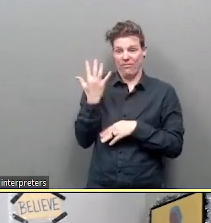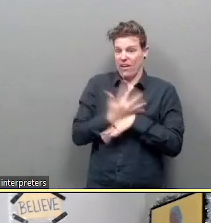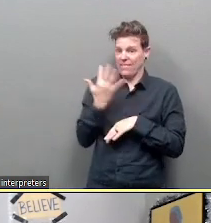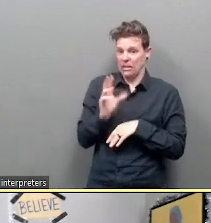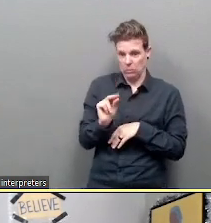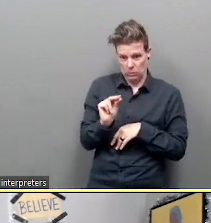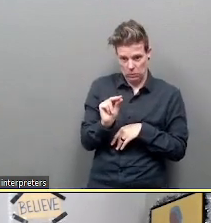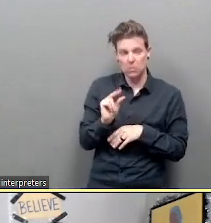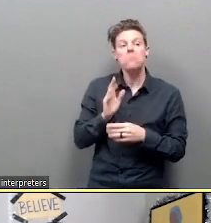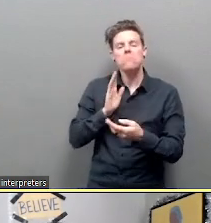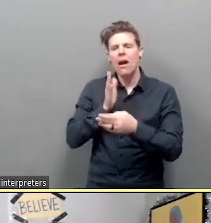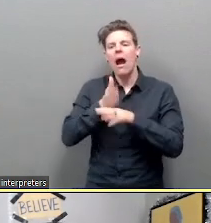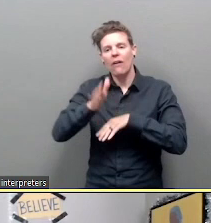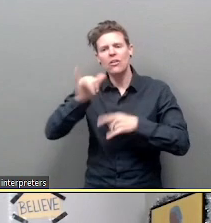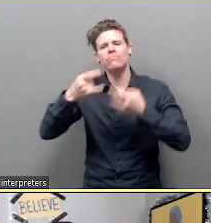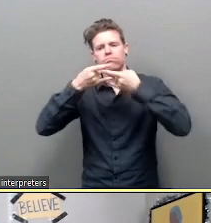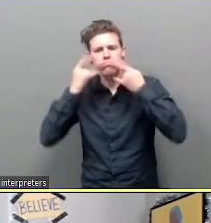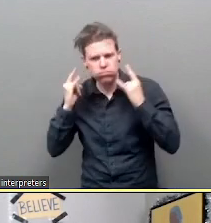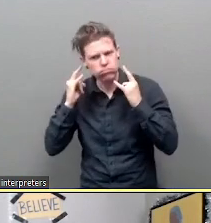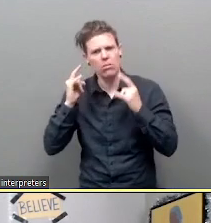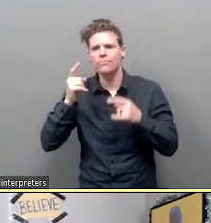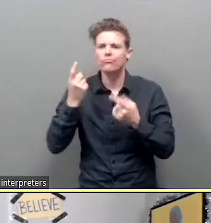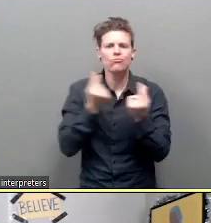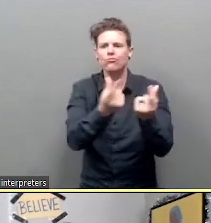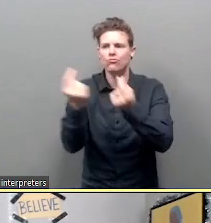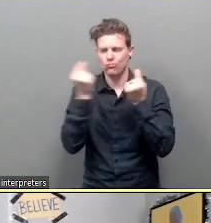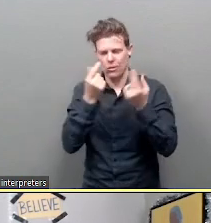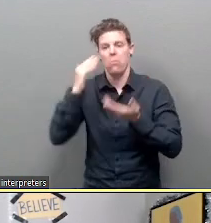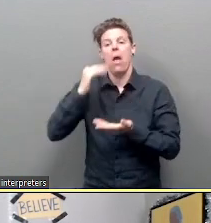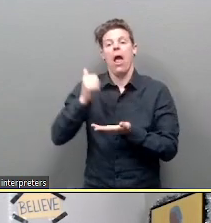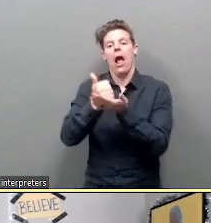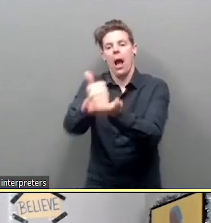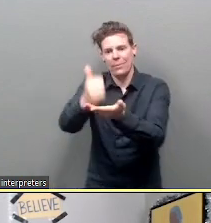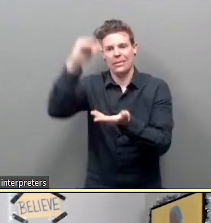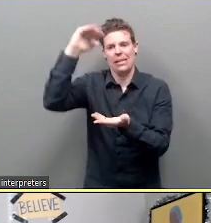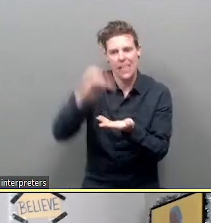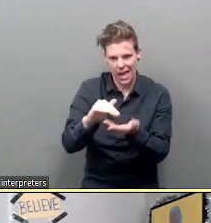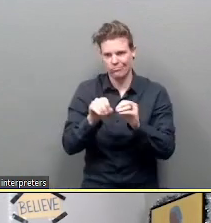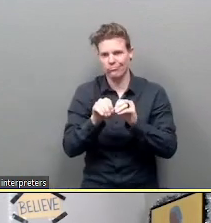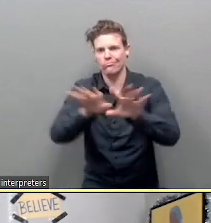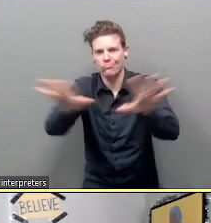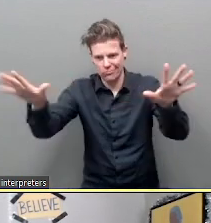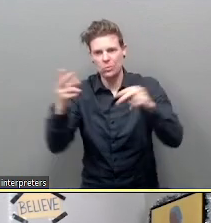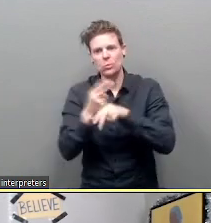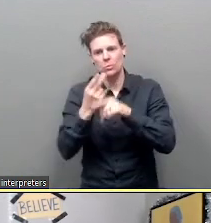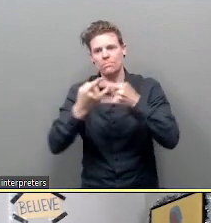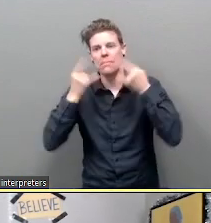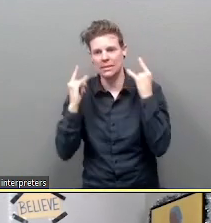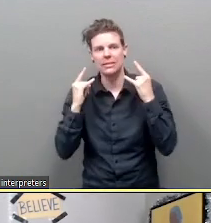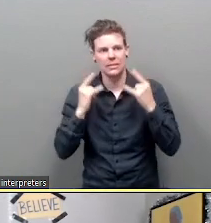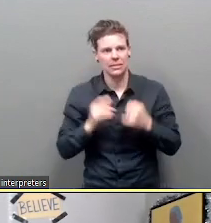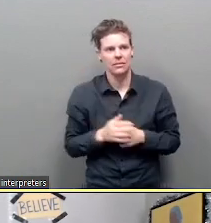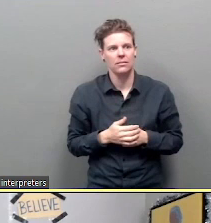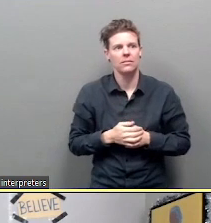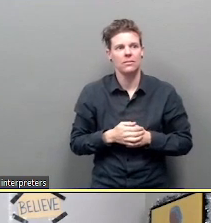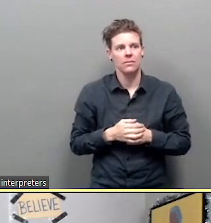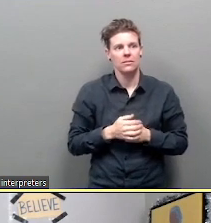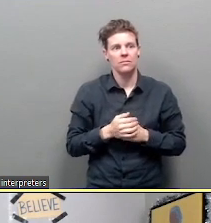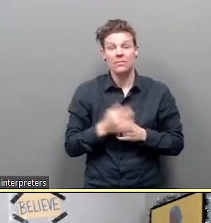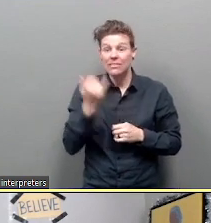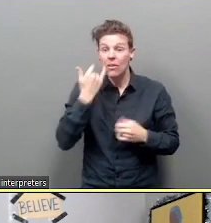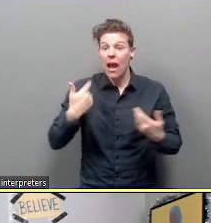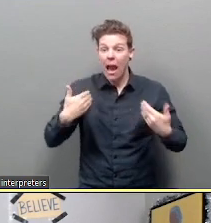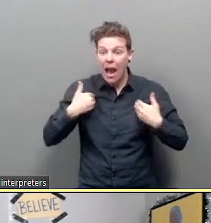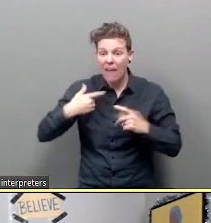spreading whatever little, you know, amount of virus you still have to others. If you have a fever though, continue to